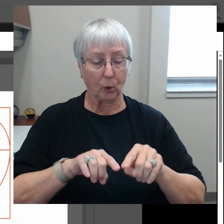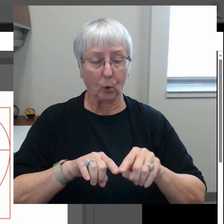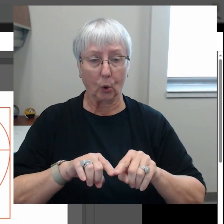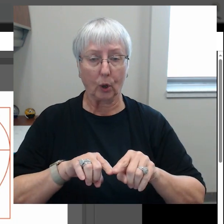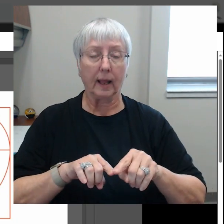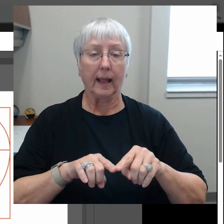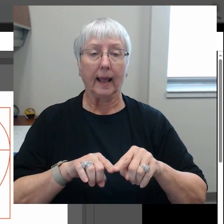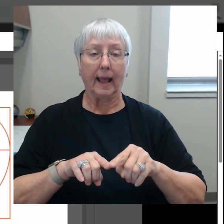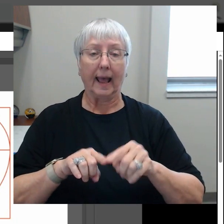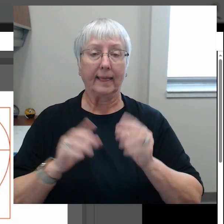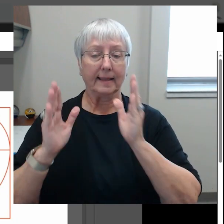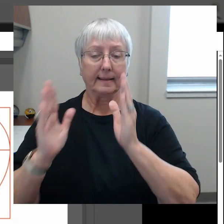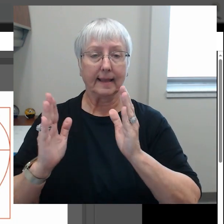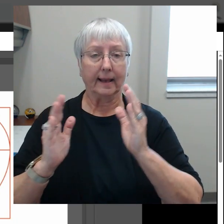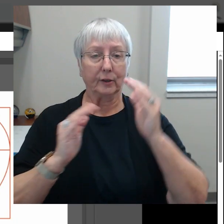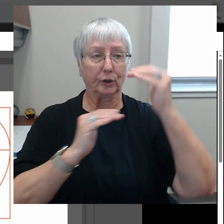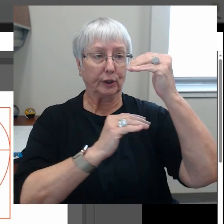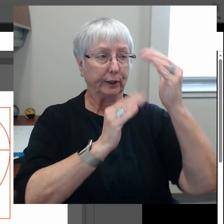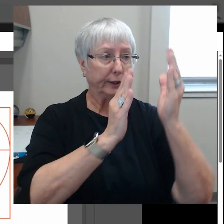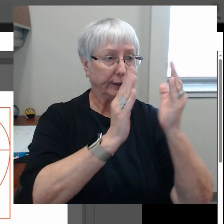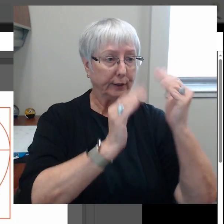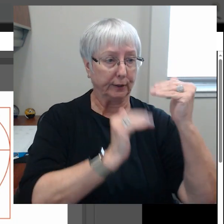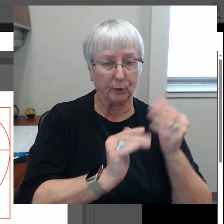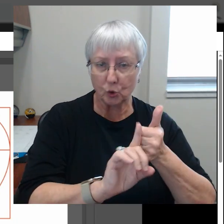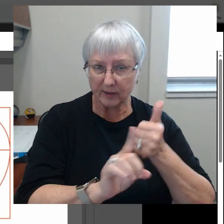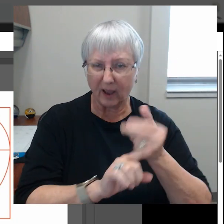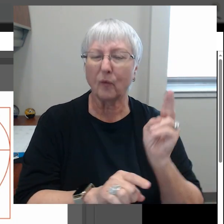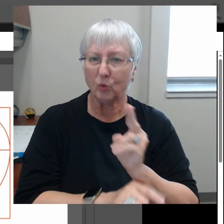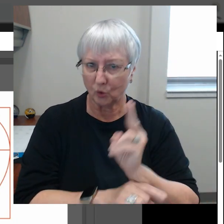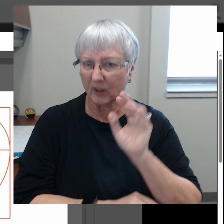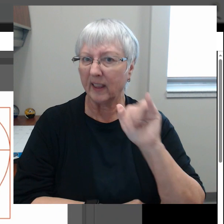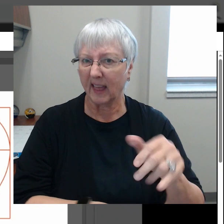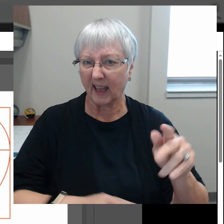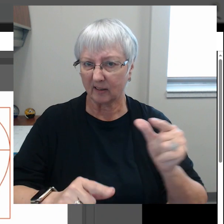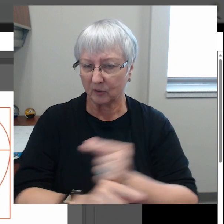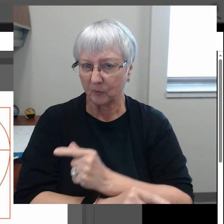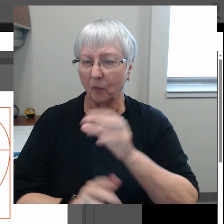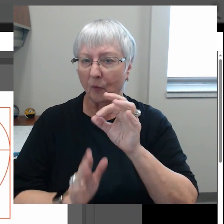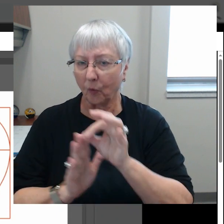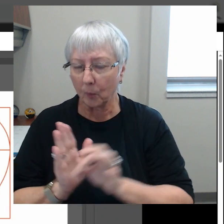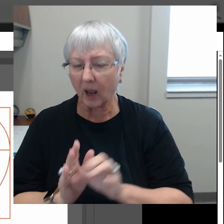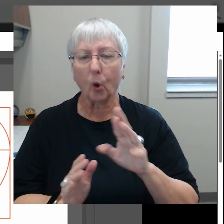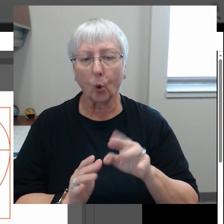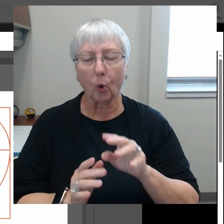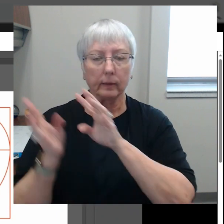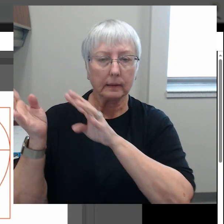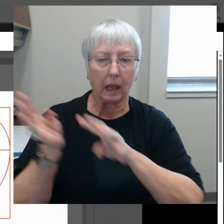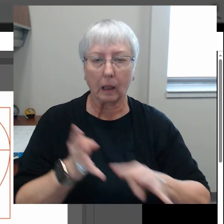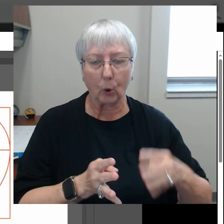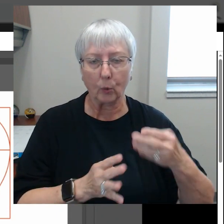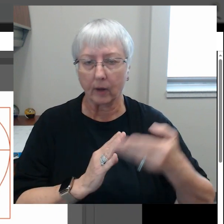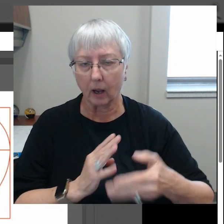using the geometric formula, or download the file here in the exercise files. I placed